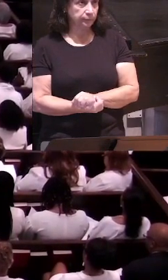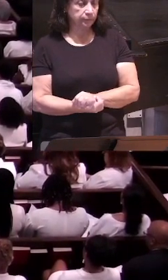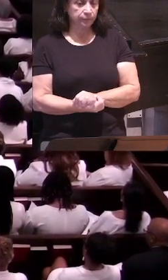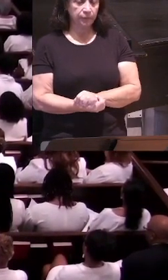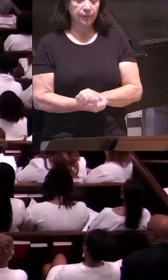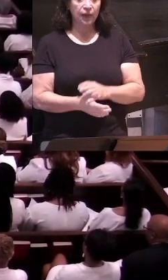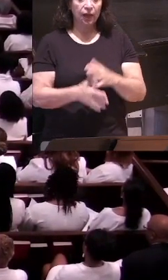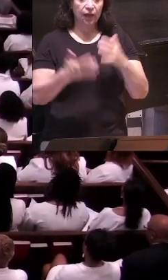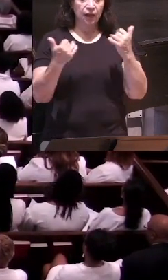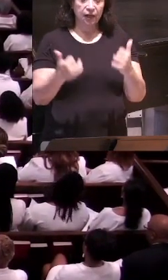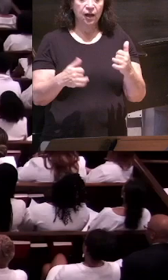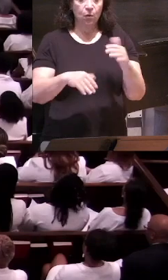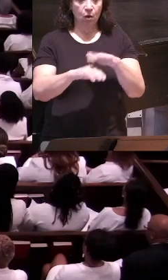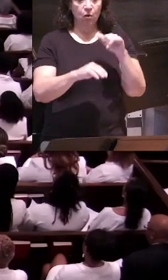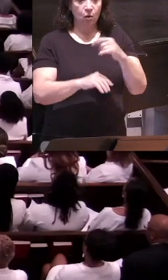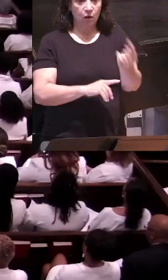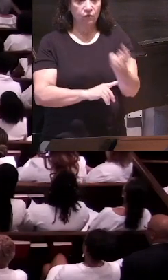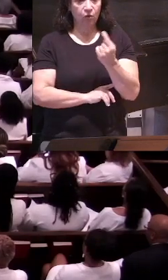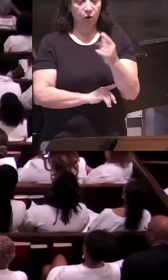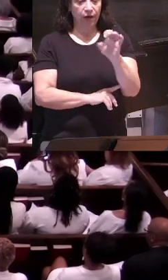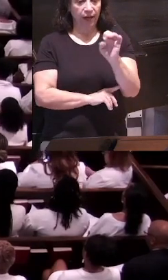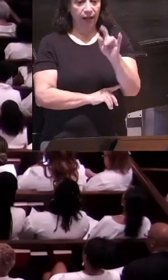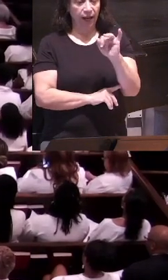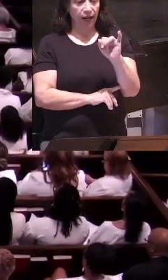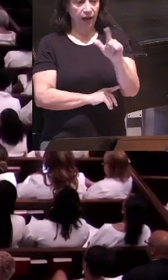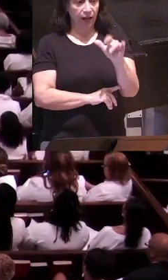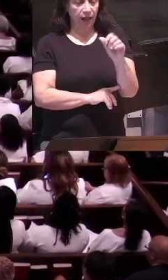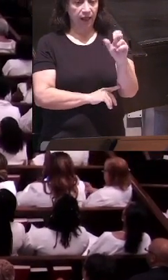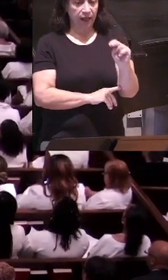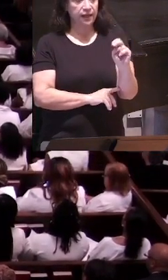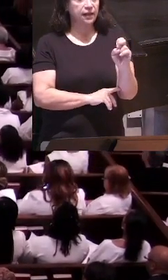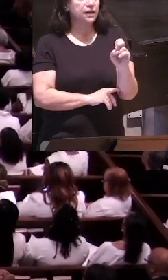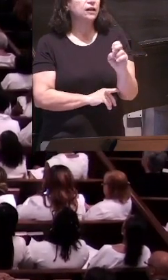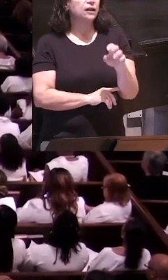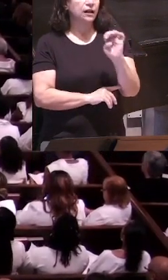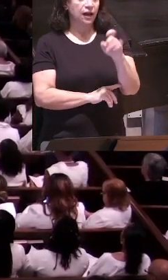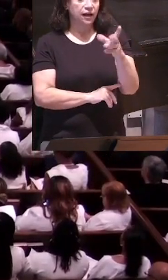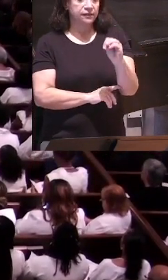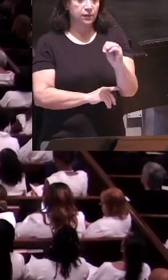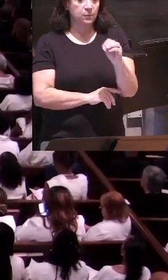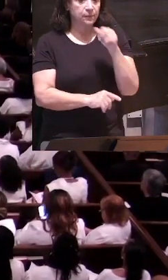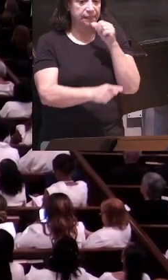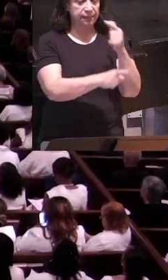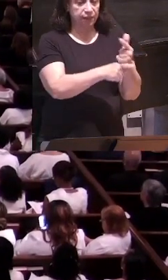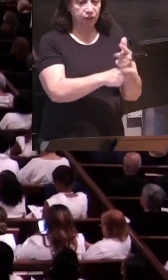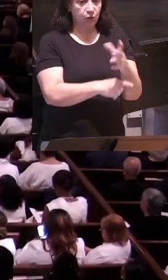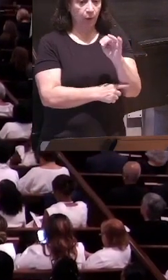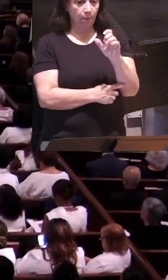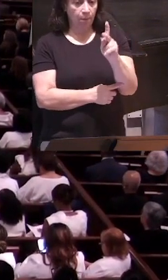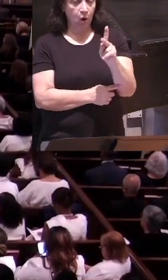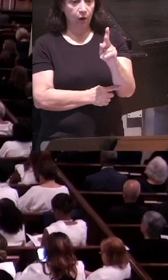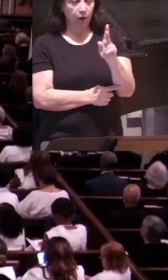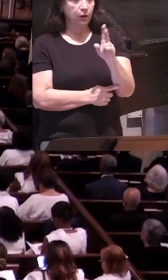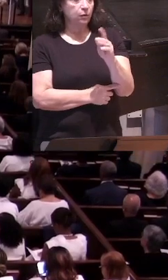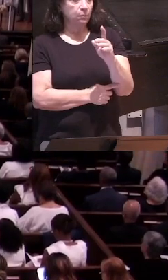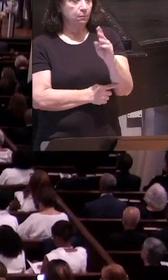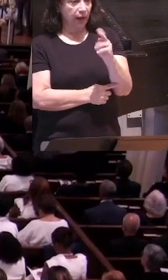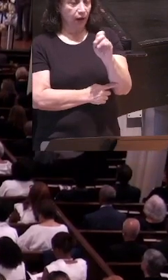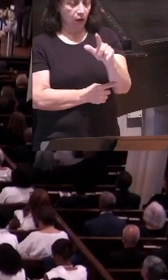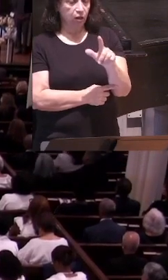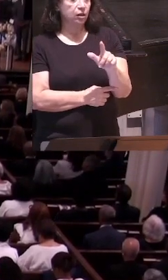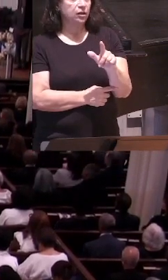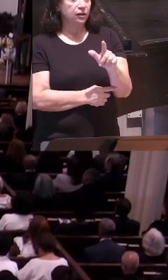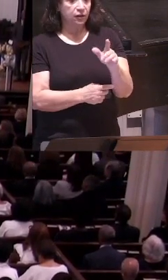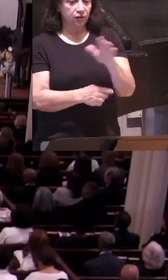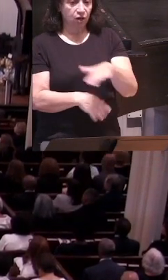And I would now call forward Eileen Exum, Earl's sister, Mark Michael, a childhood friend, and